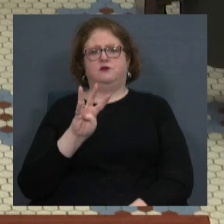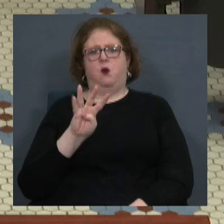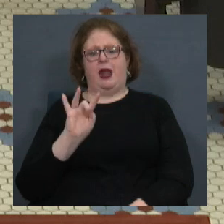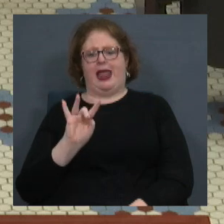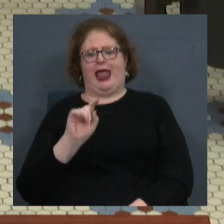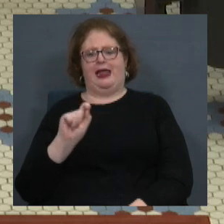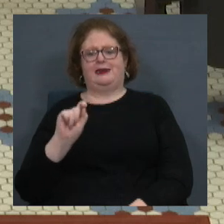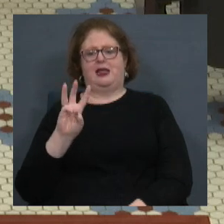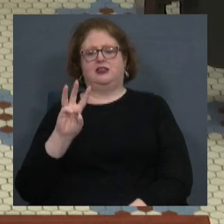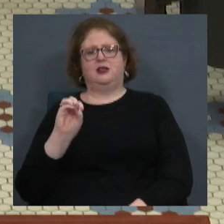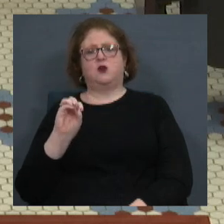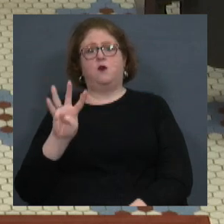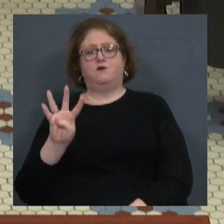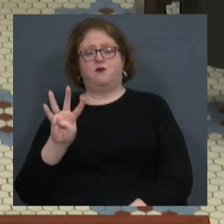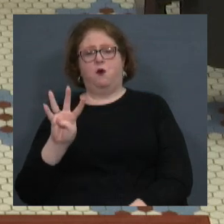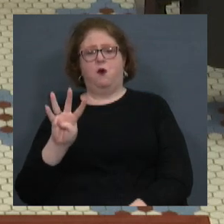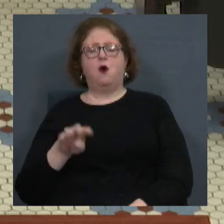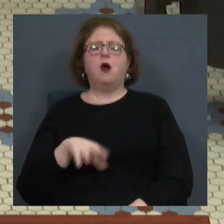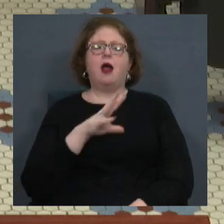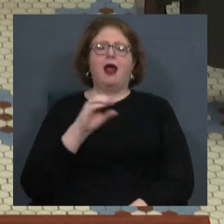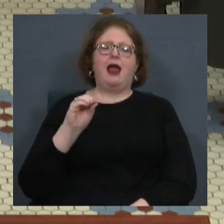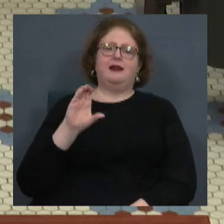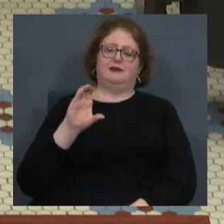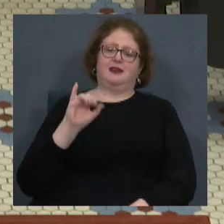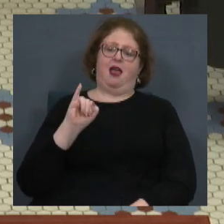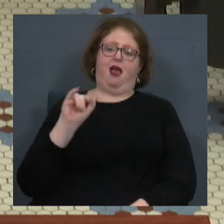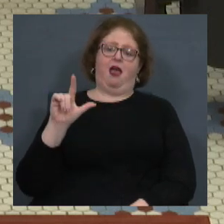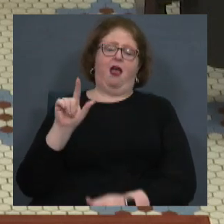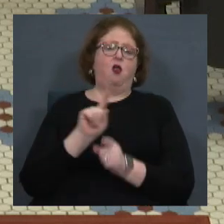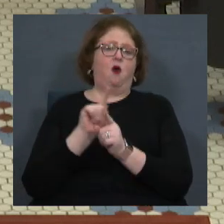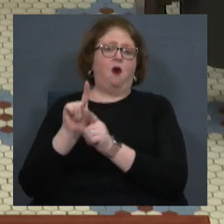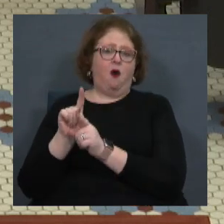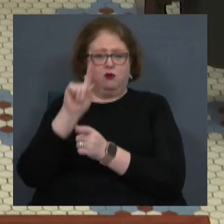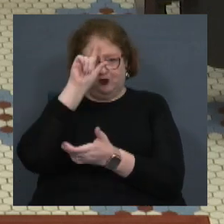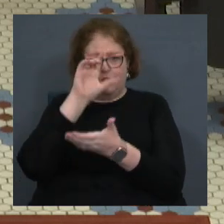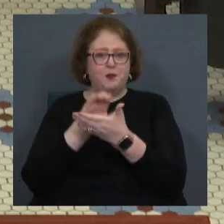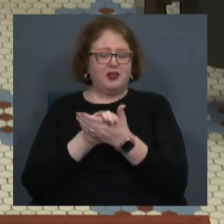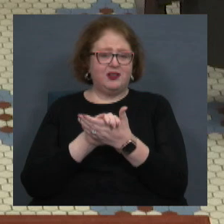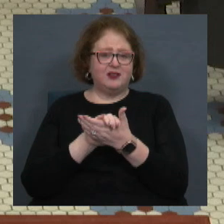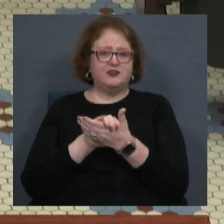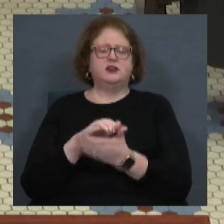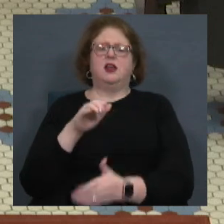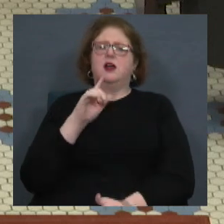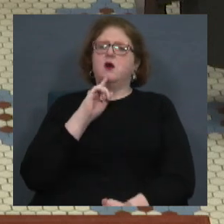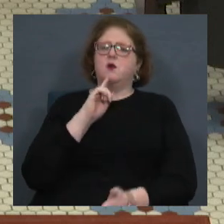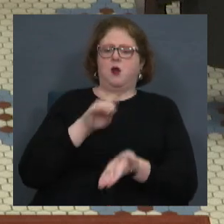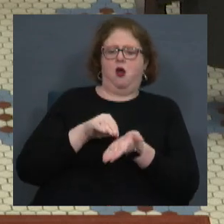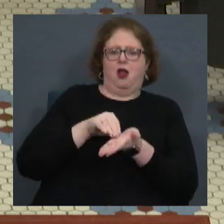20-48-604. CLI also believes that it is exempt from this